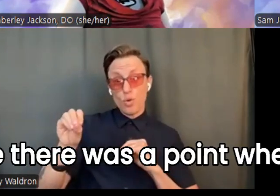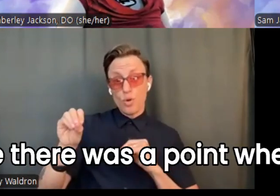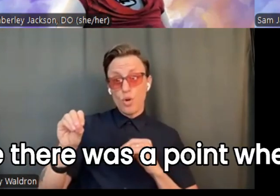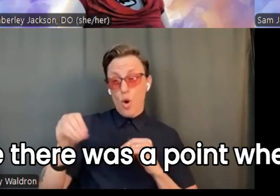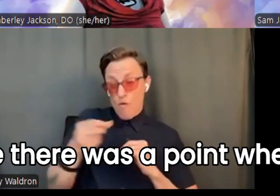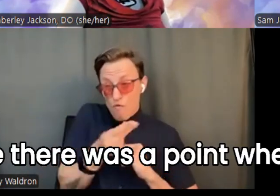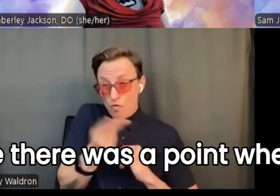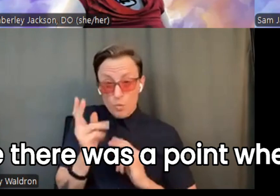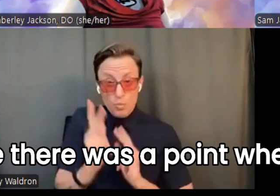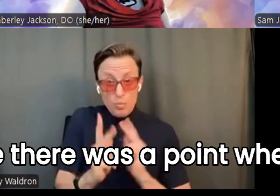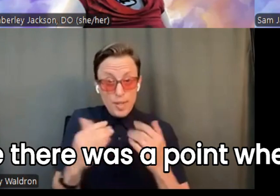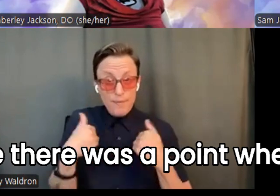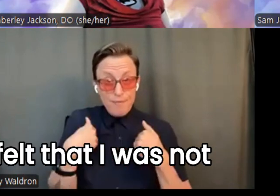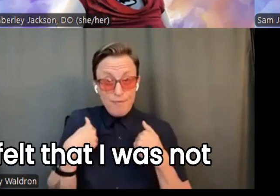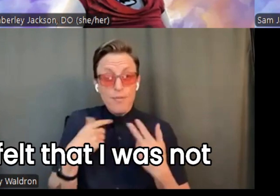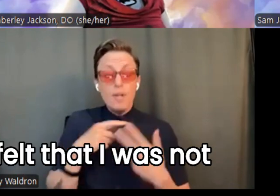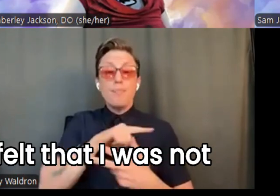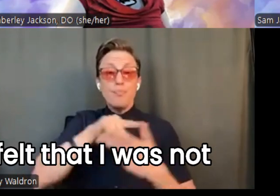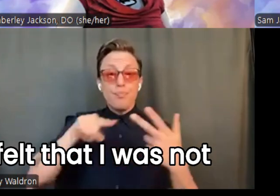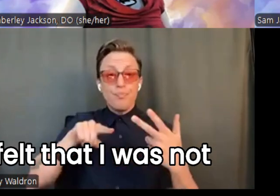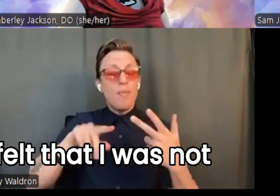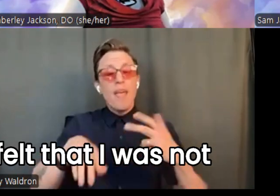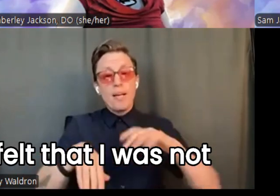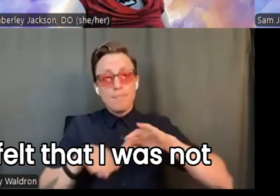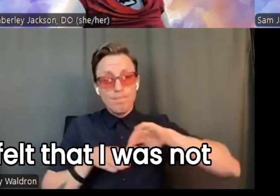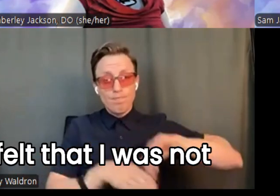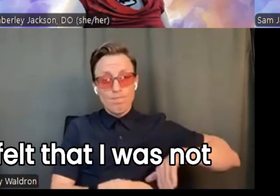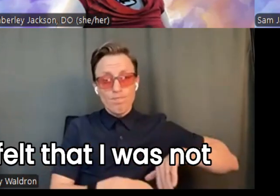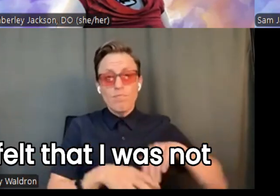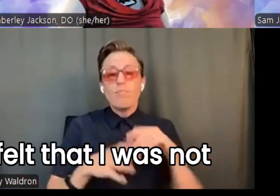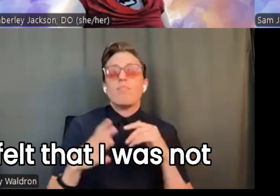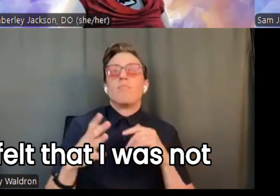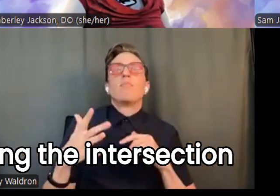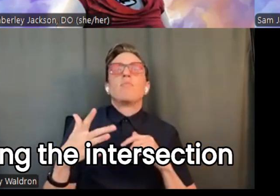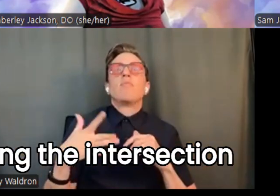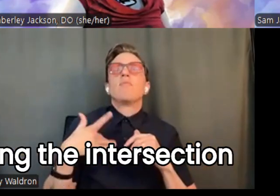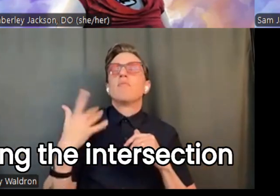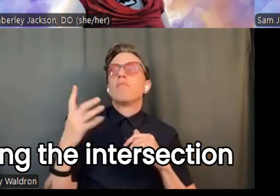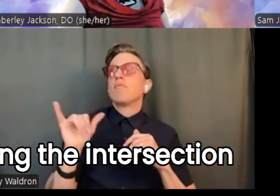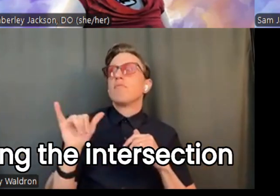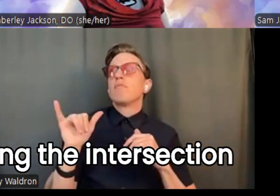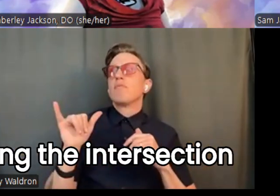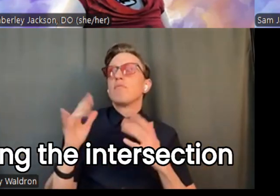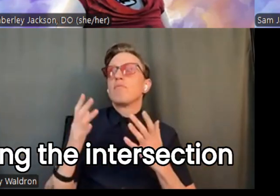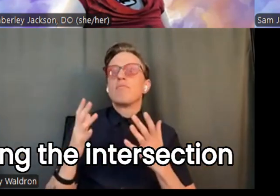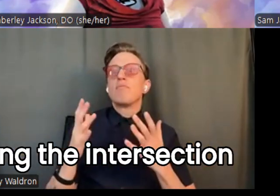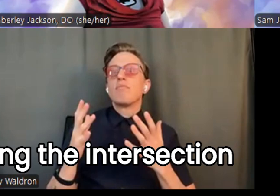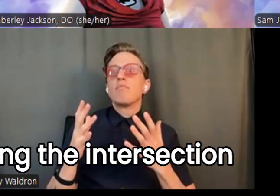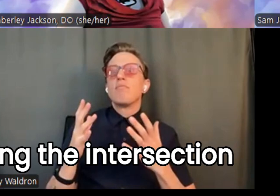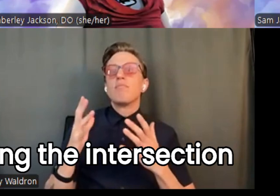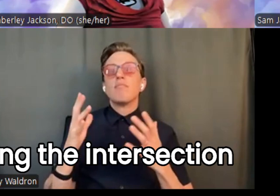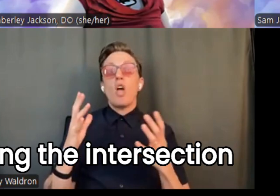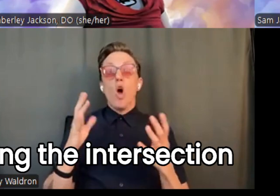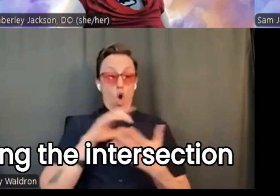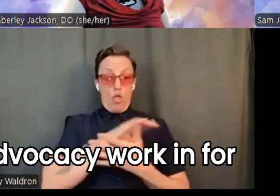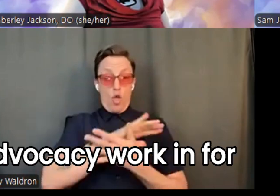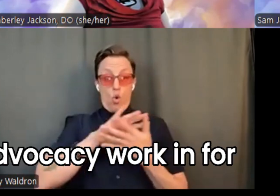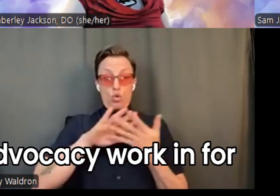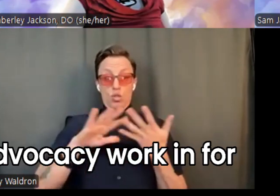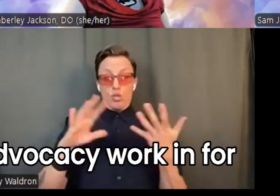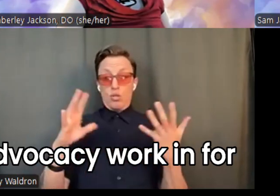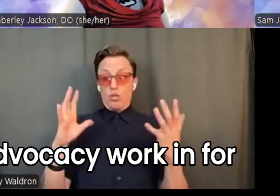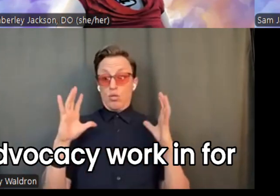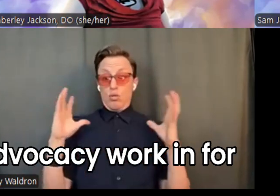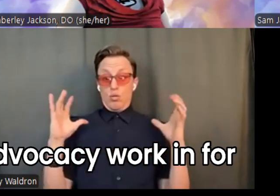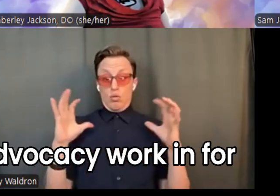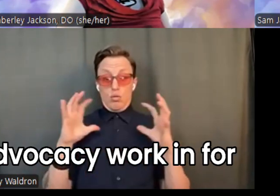aside, there was a point where I felt that I was not seeing the intersection of